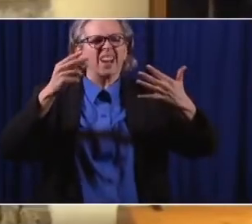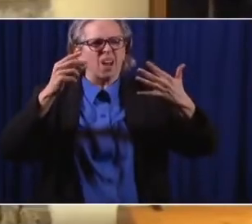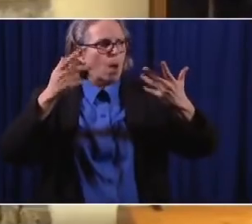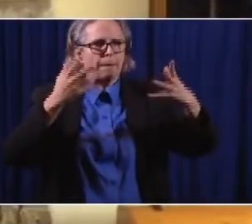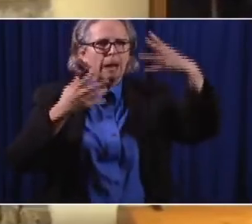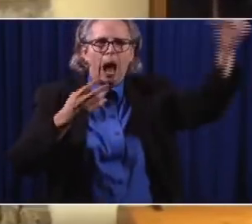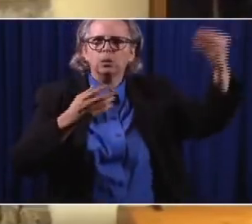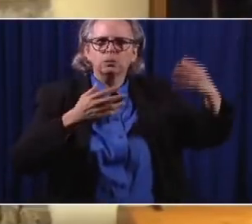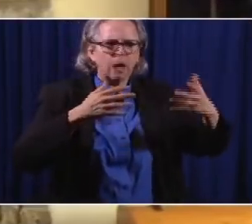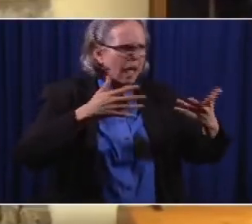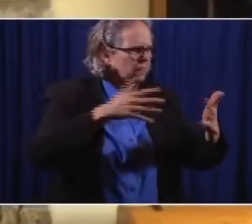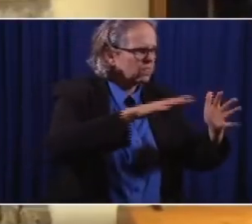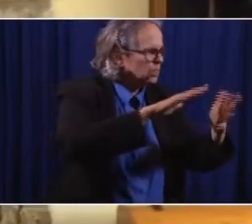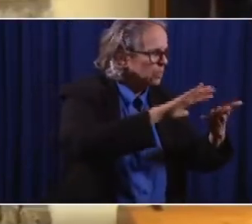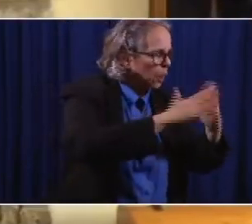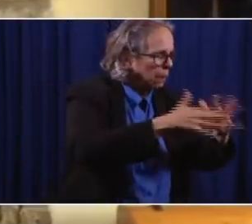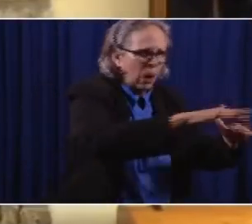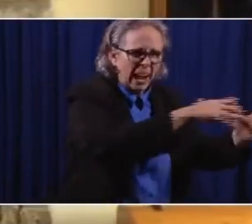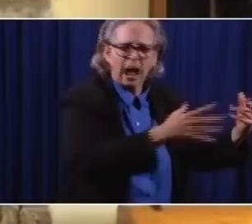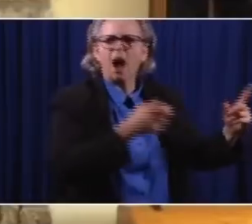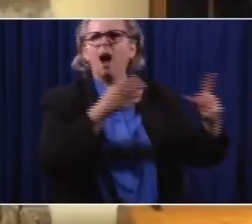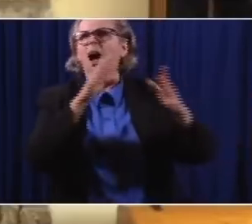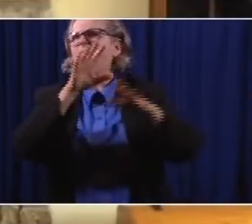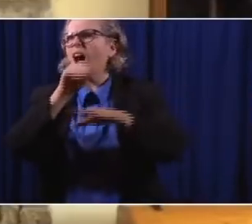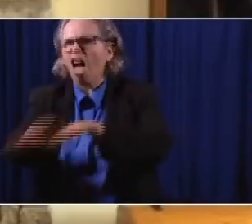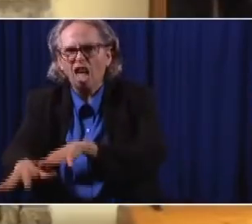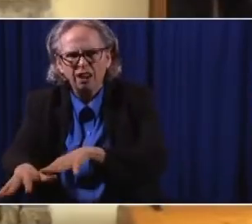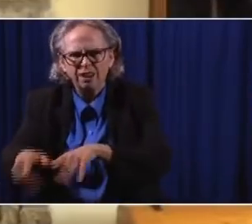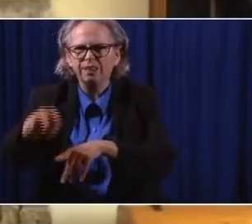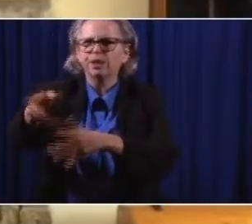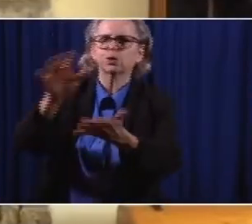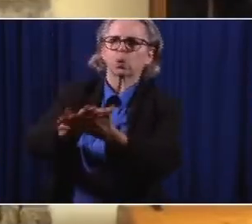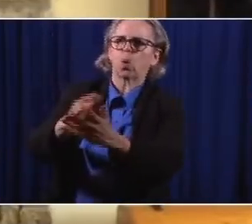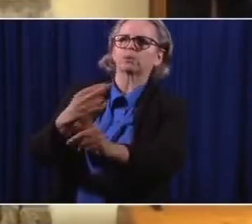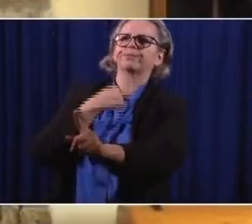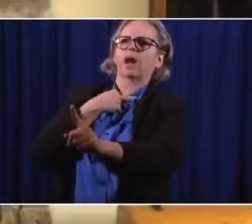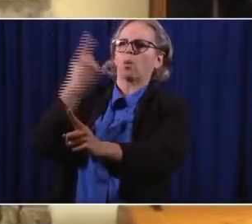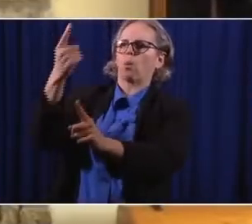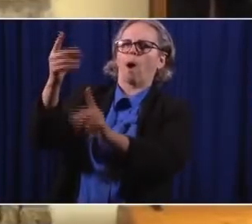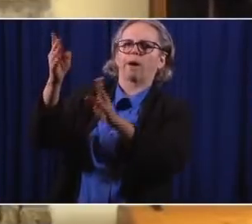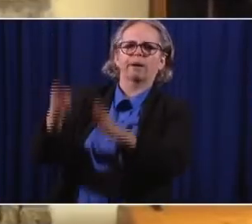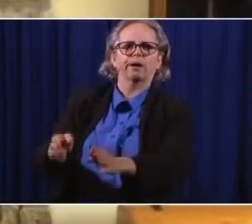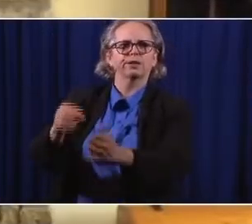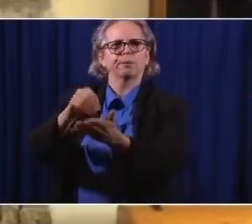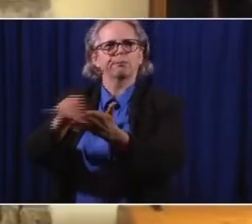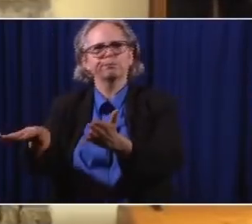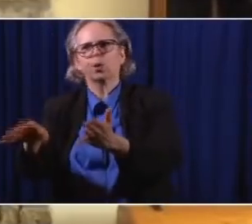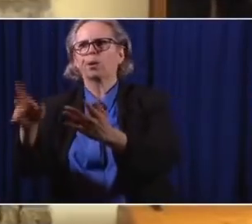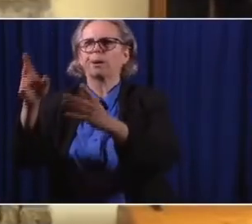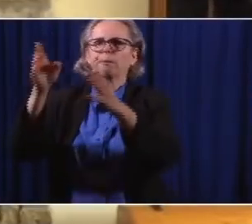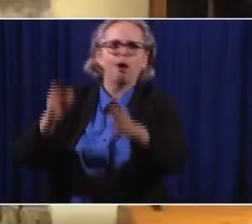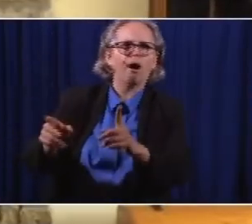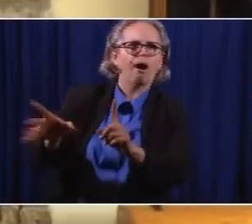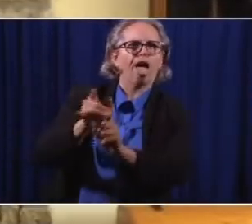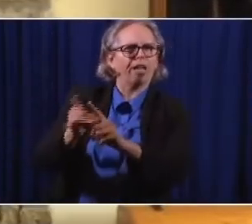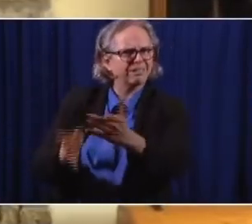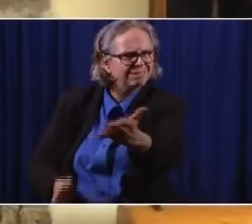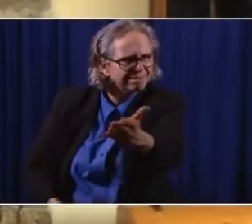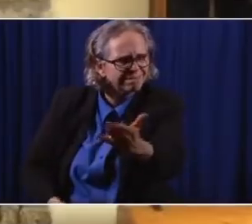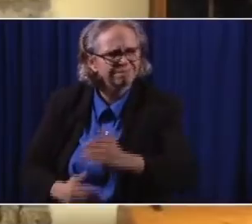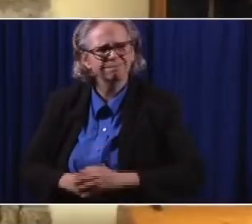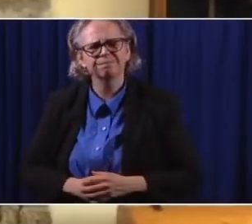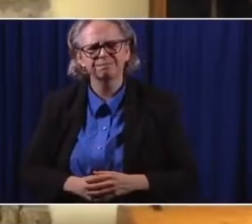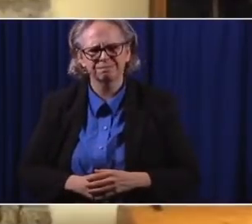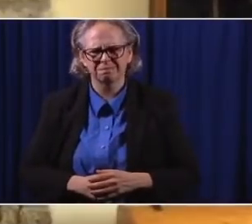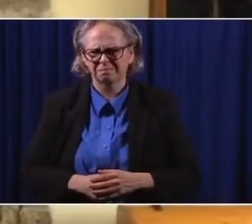So these are all things that I think, particularly parents and school officials where kids have been out